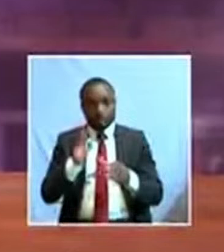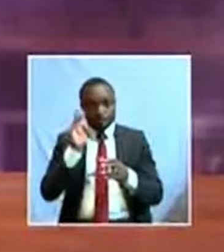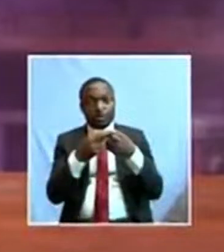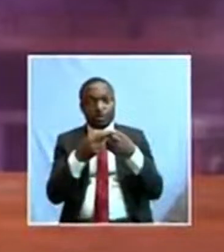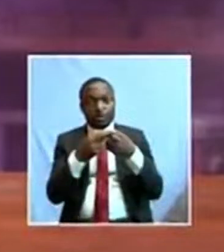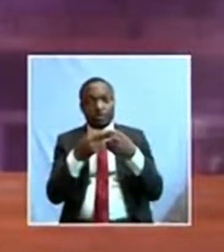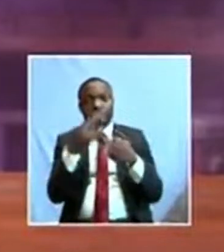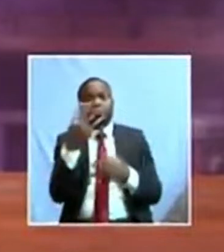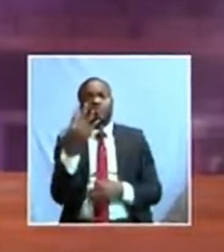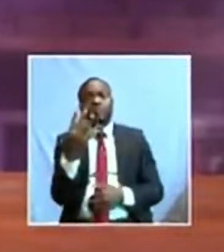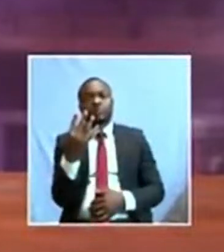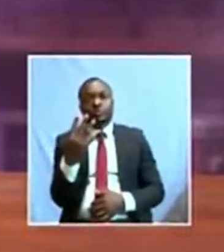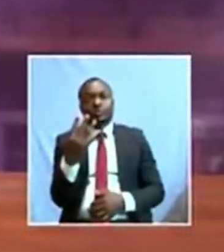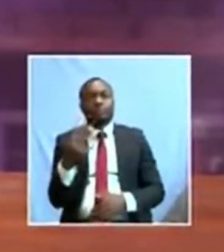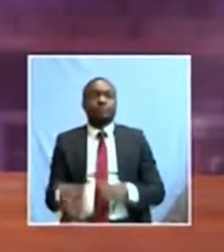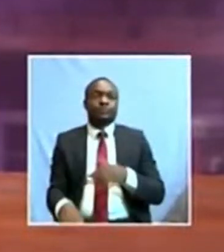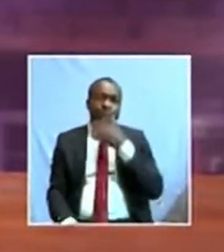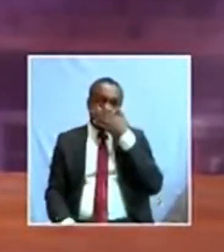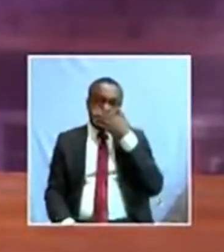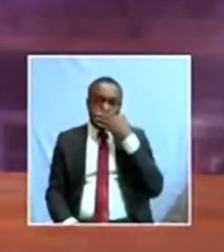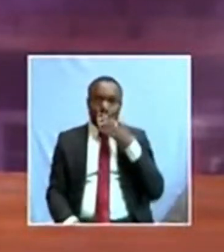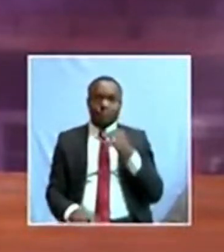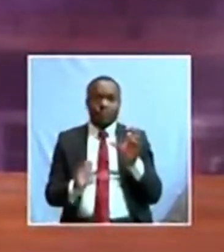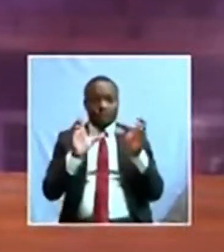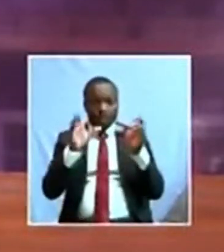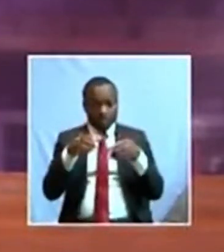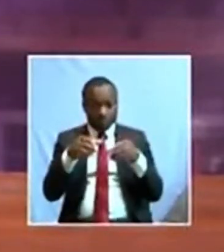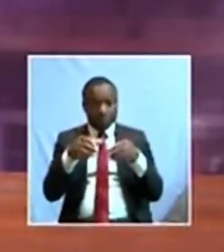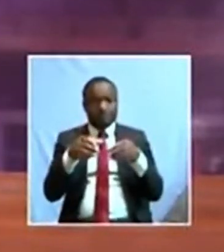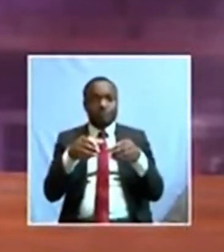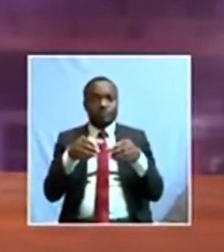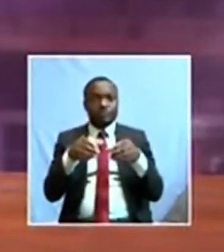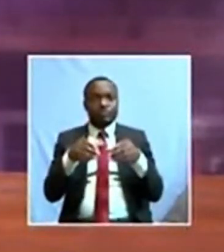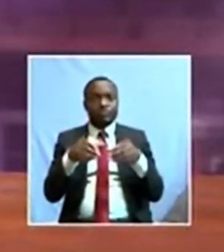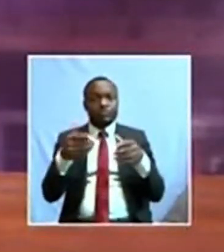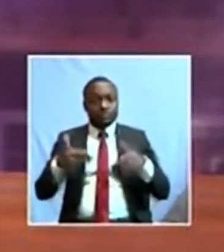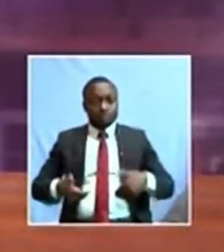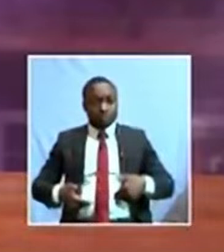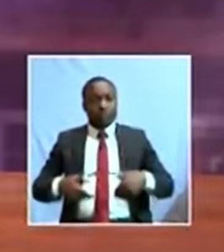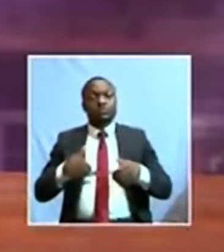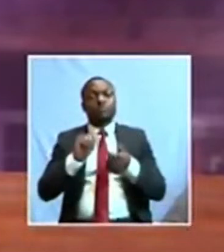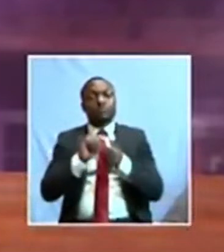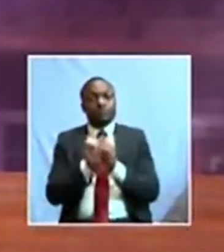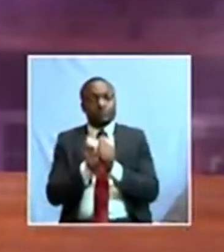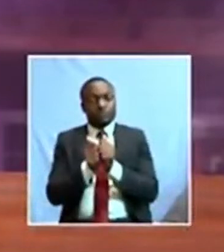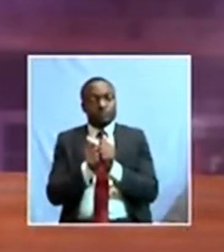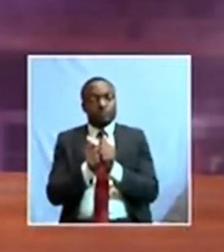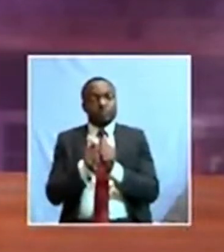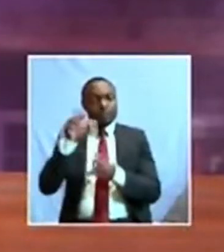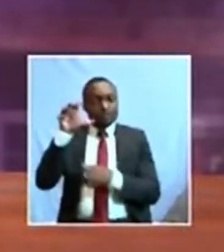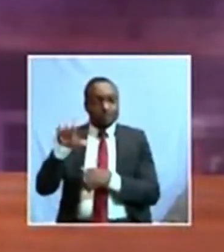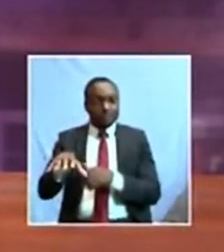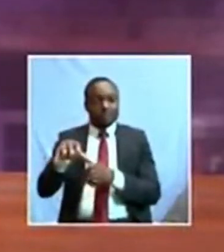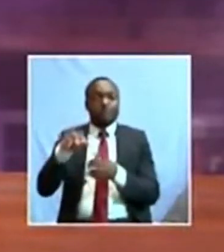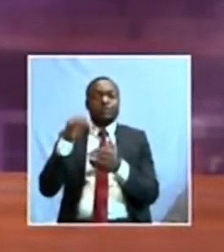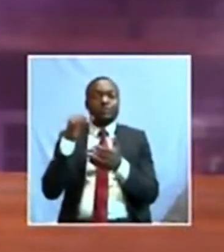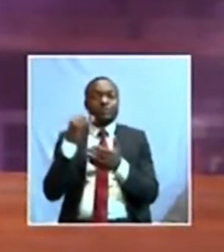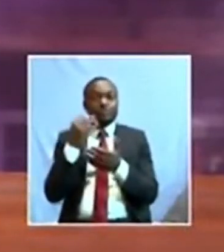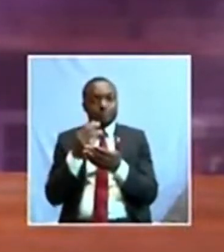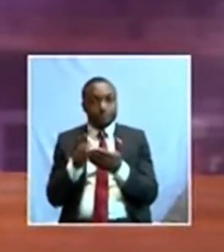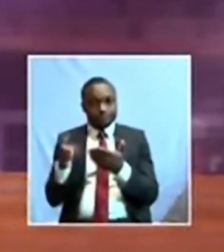Room number 4, we have a committee on youth sport, youth, child matters, and